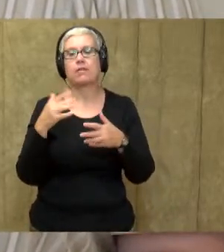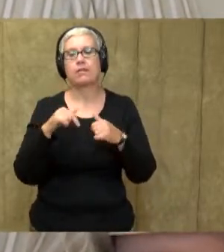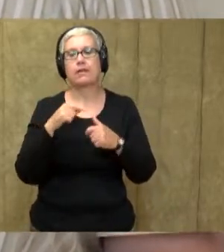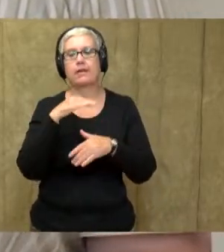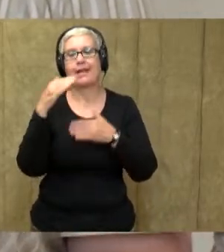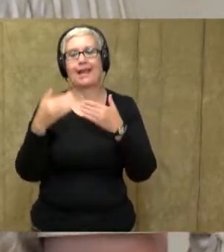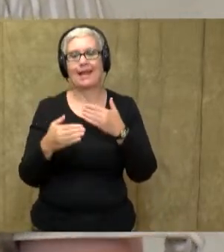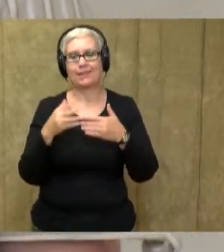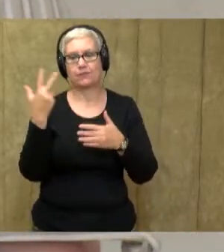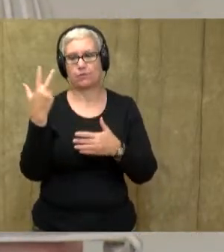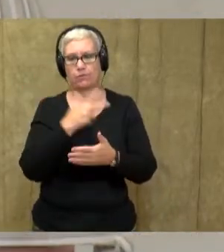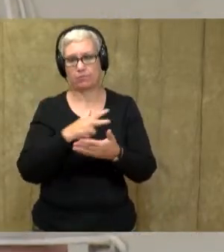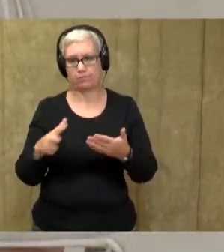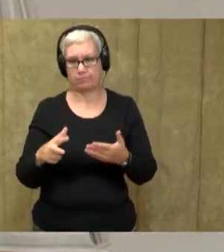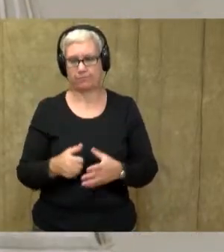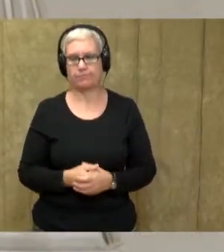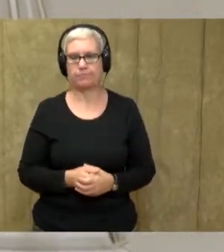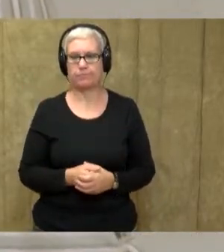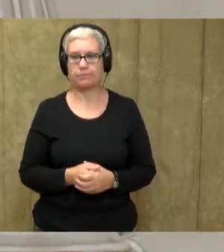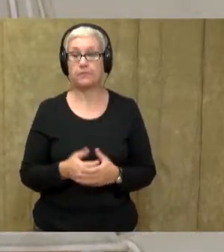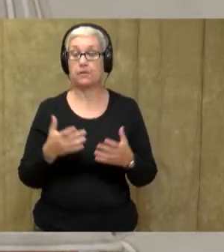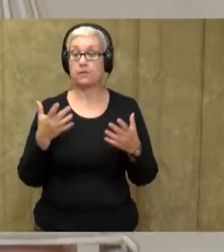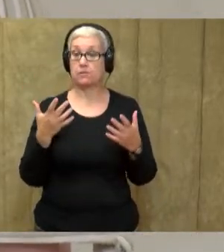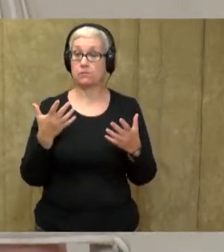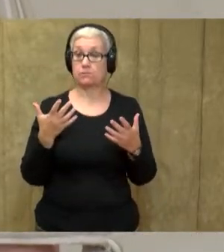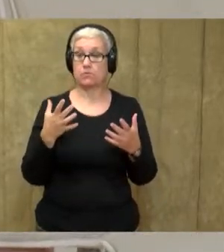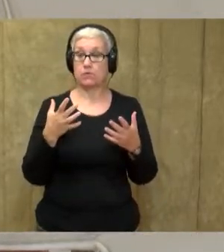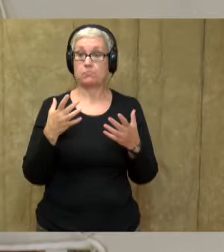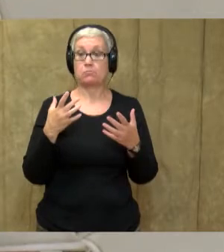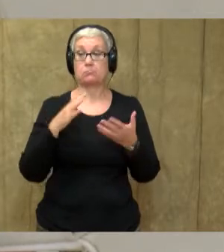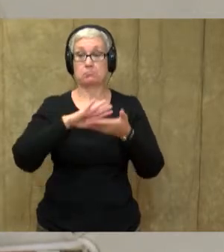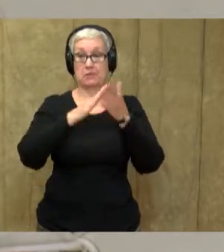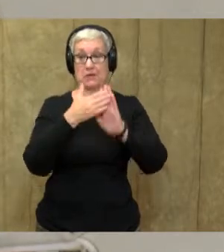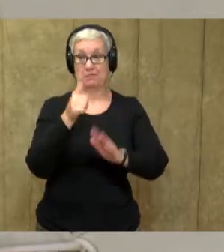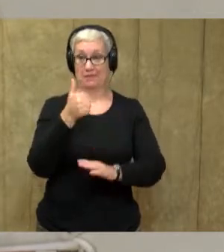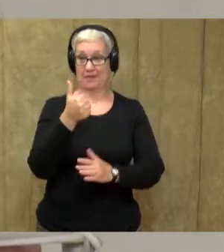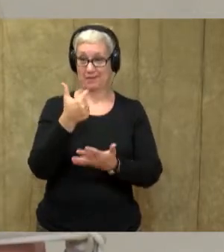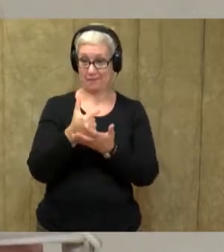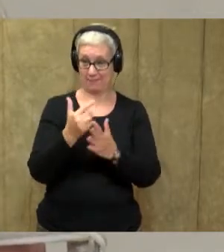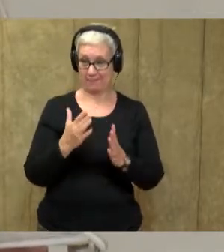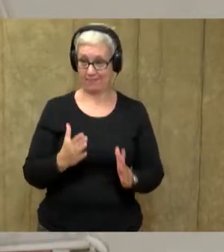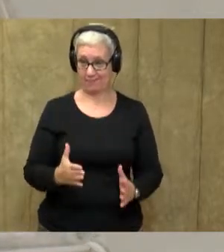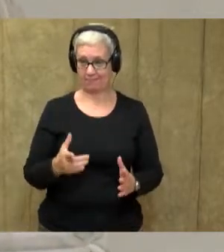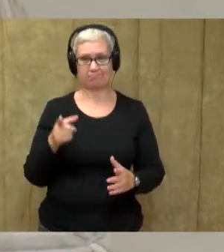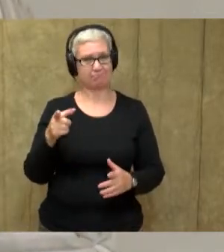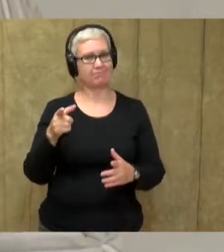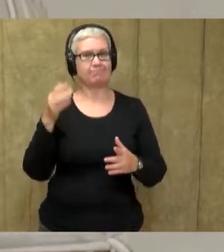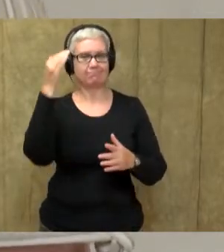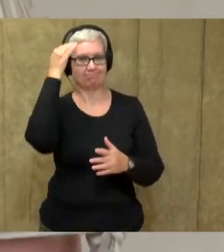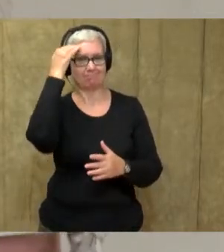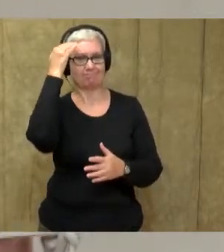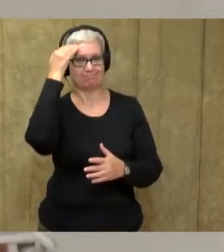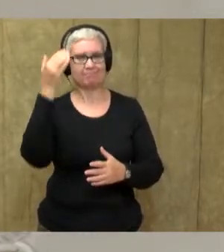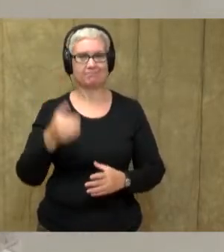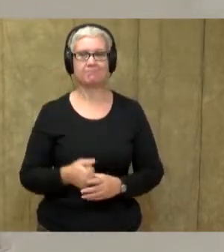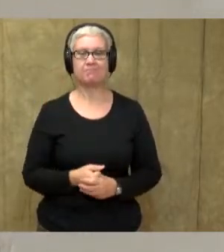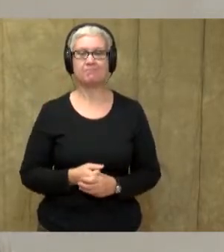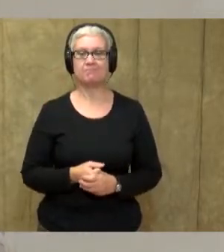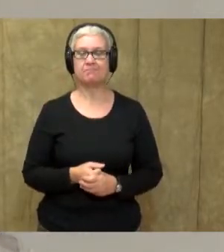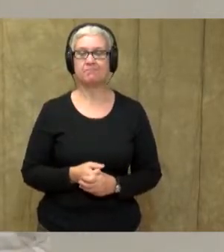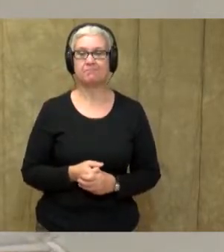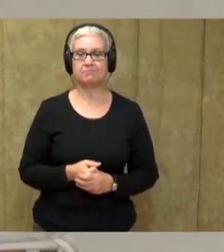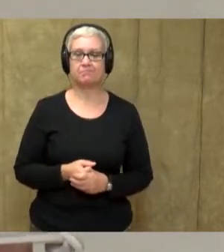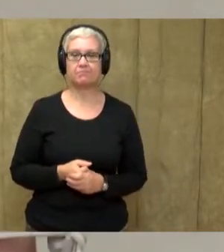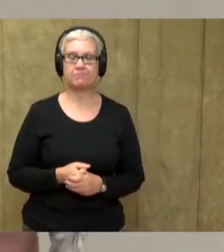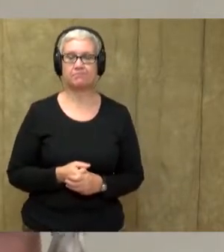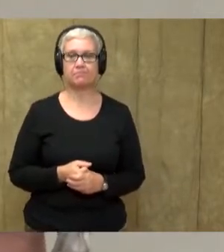grade English Language Arts, so that by the time you get to 10th grade English next year, you'll be good to go. Okay? So last